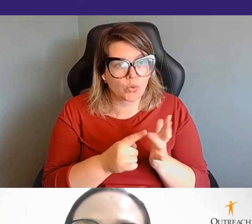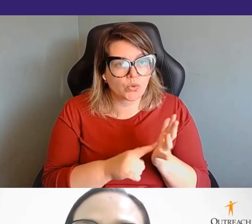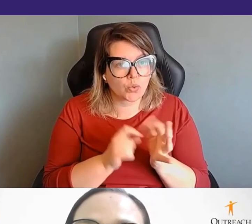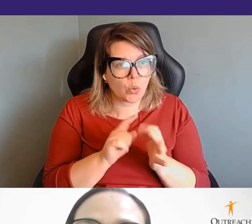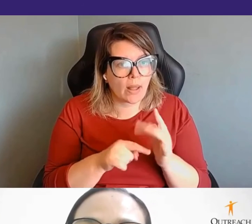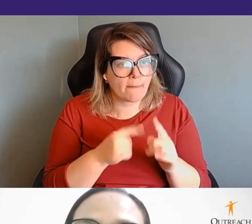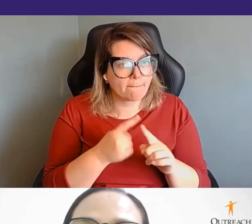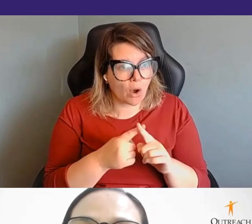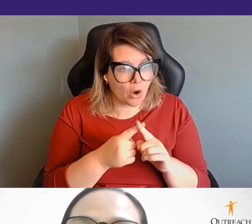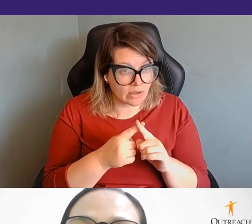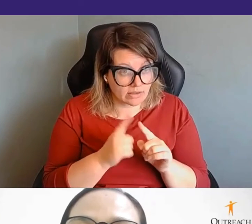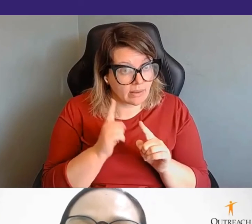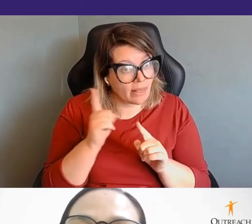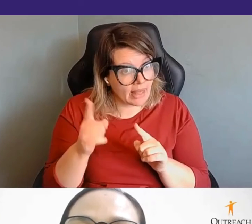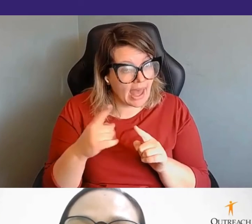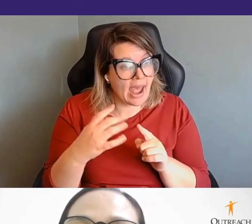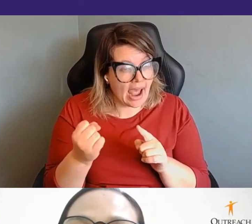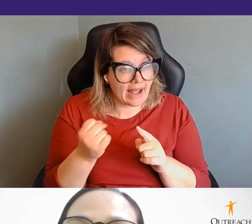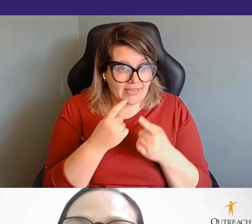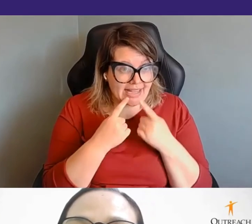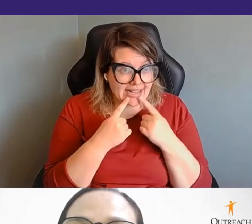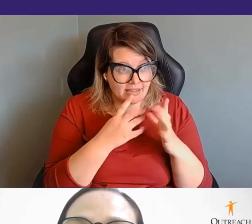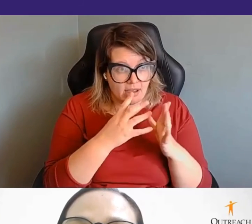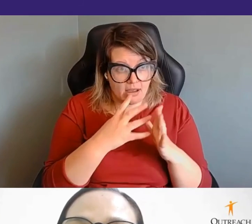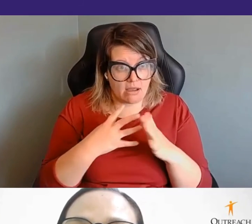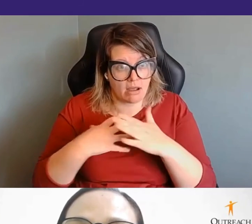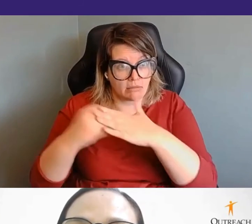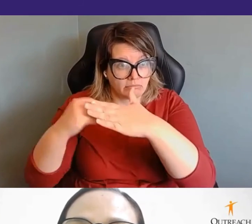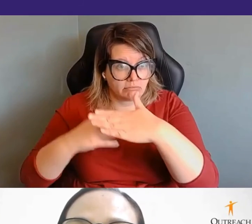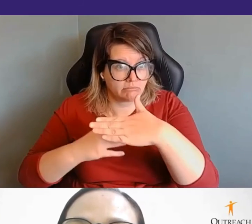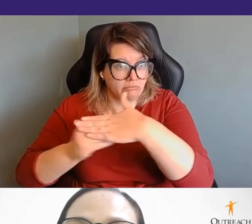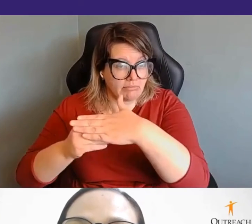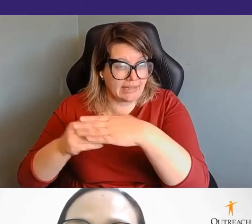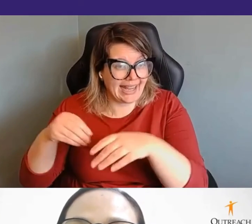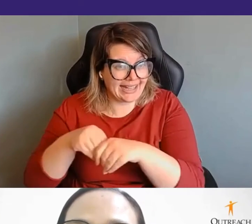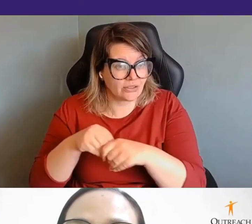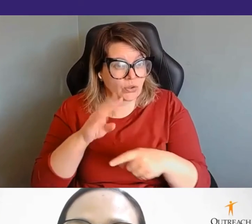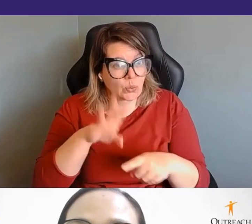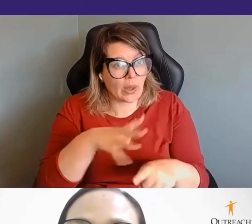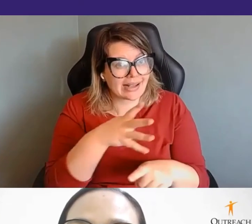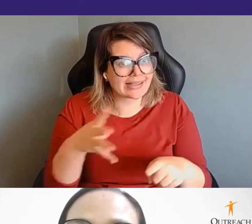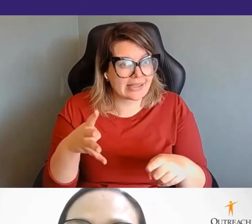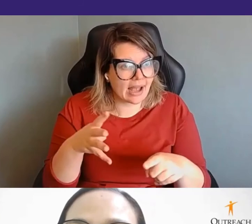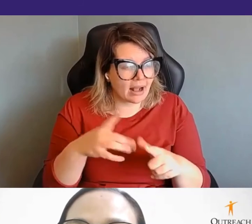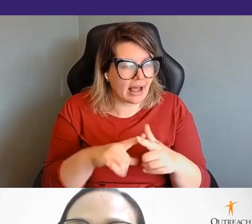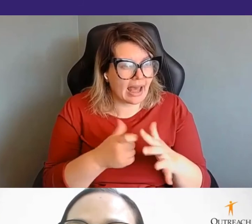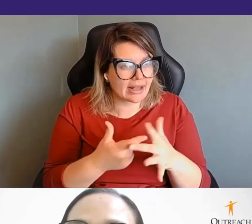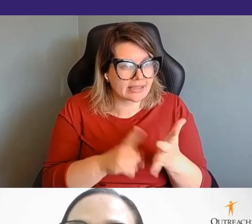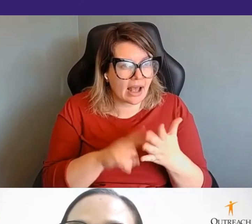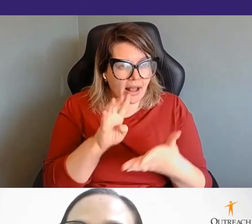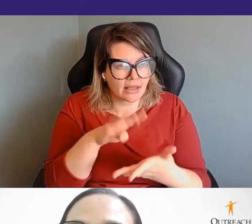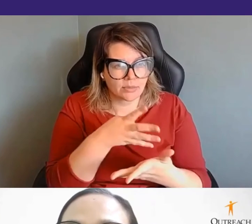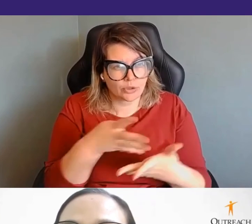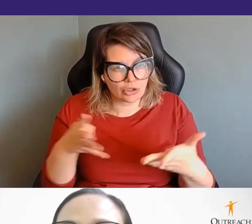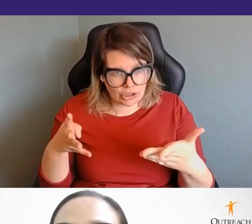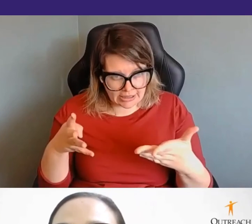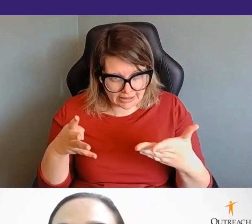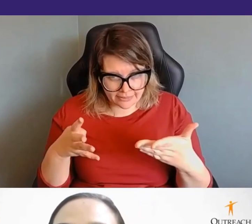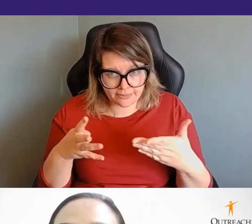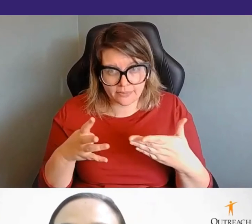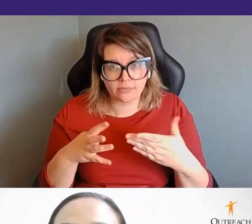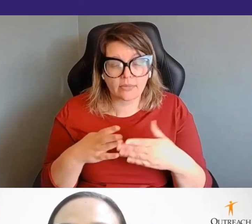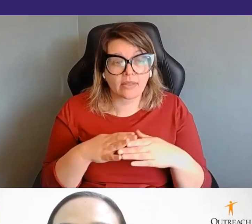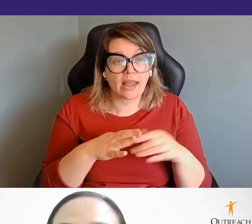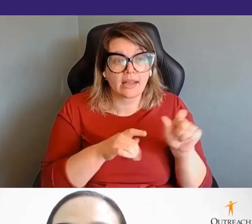Toolbox, that data is immediately uploaded into Excel sheets. And then our